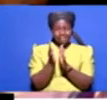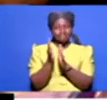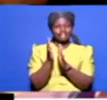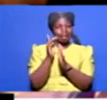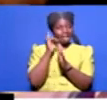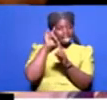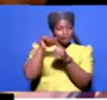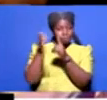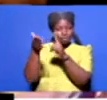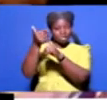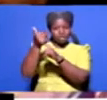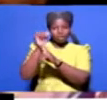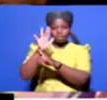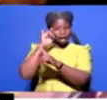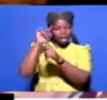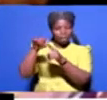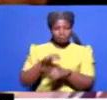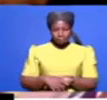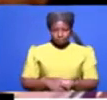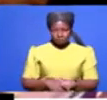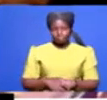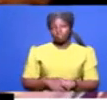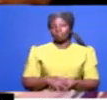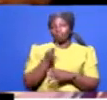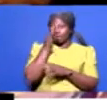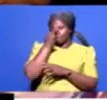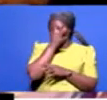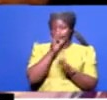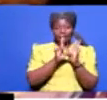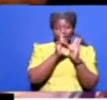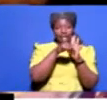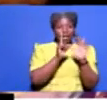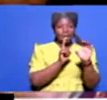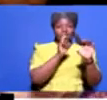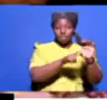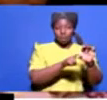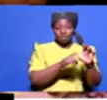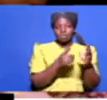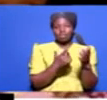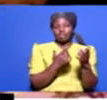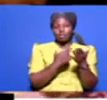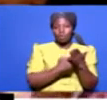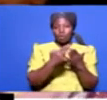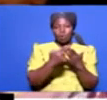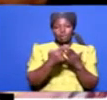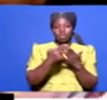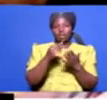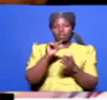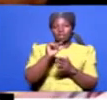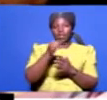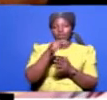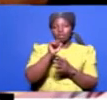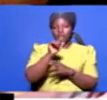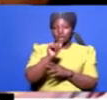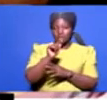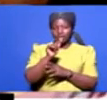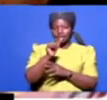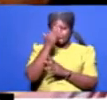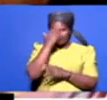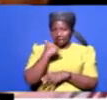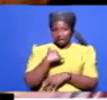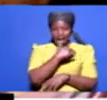purposefulness. Kibaki later joined the Holy Ghost Catholic Missionaries Karima Mission